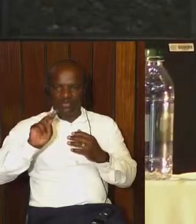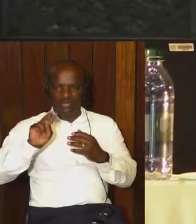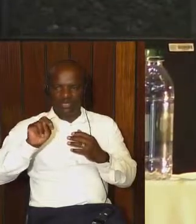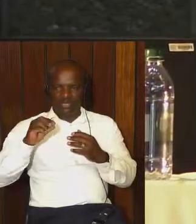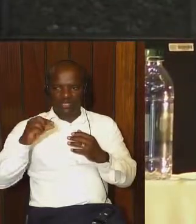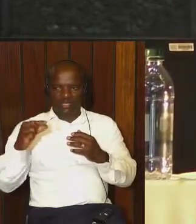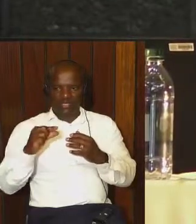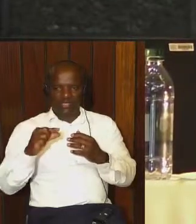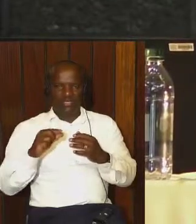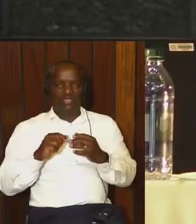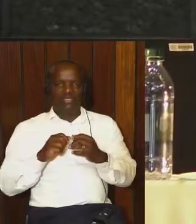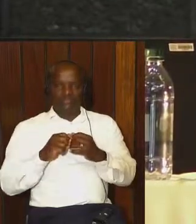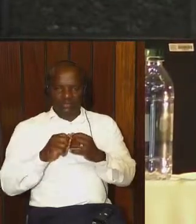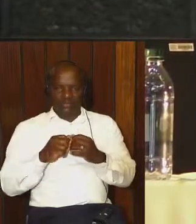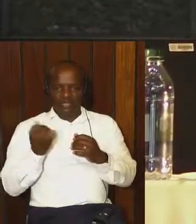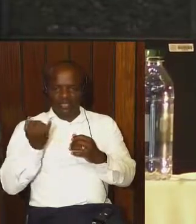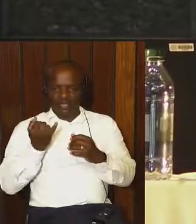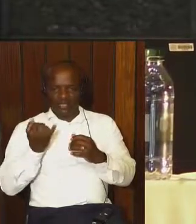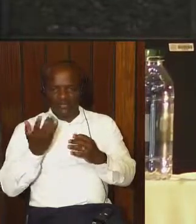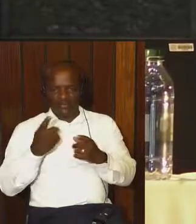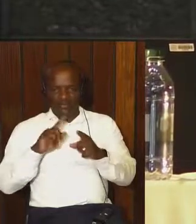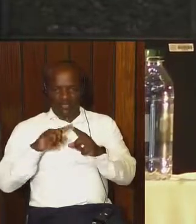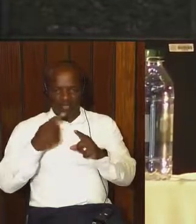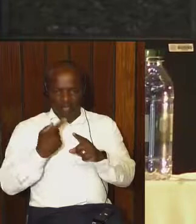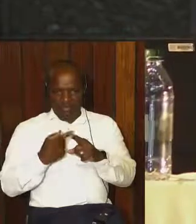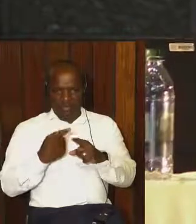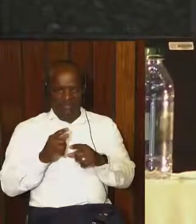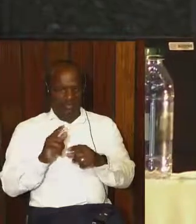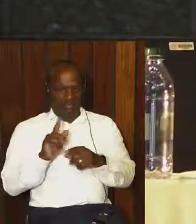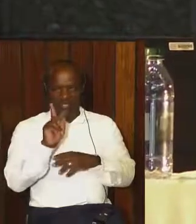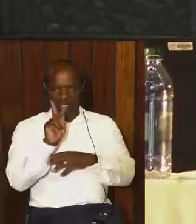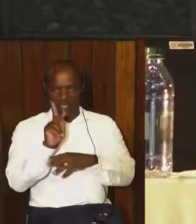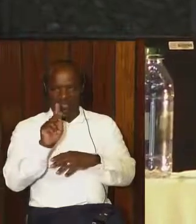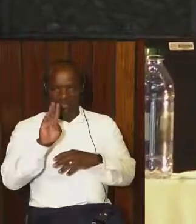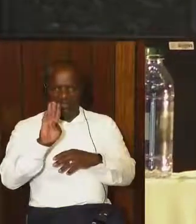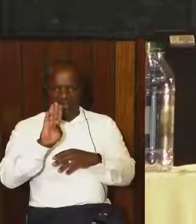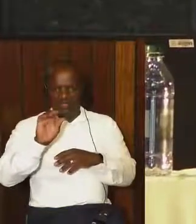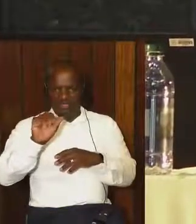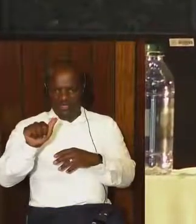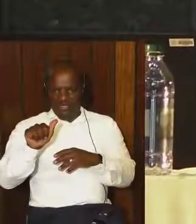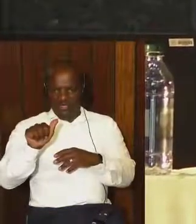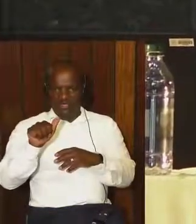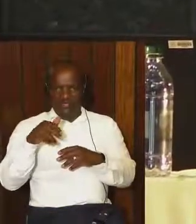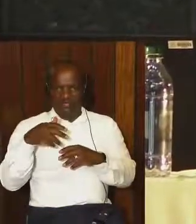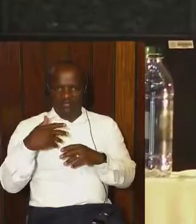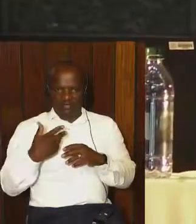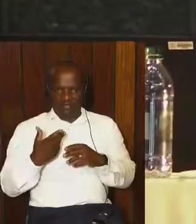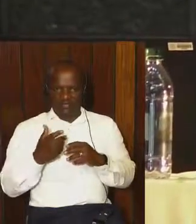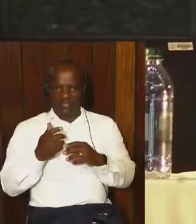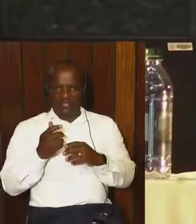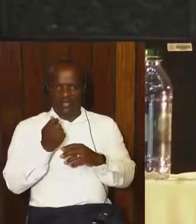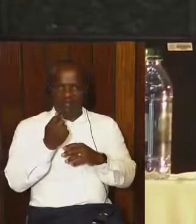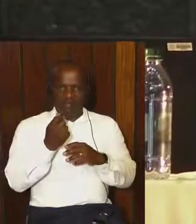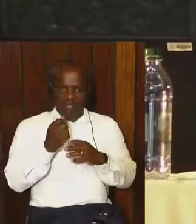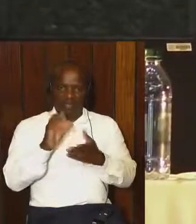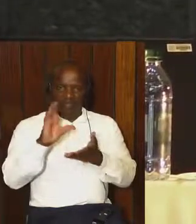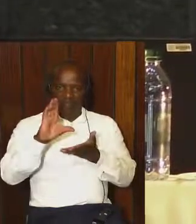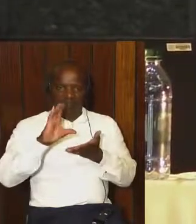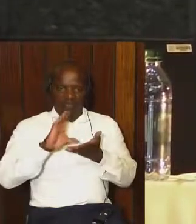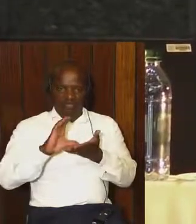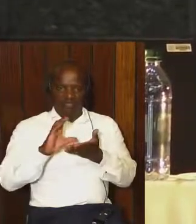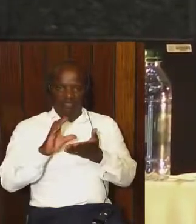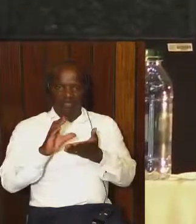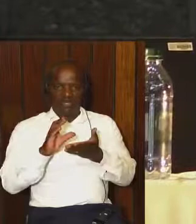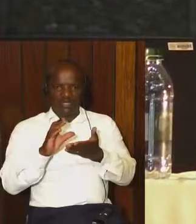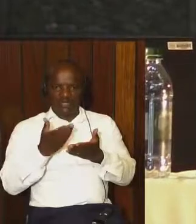do we have. Like, I'll give an example of K46 where we had the retention monies from the previous